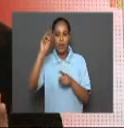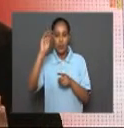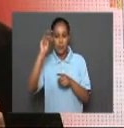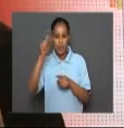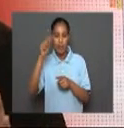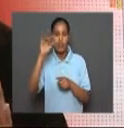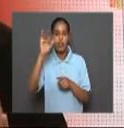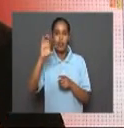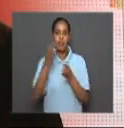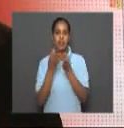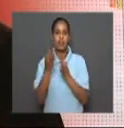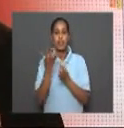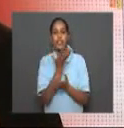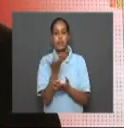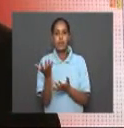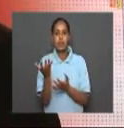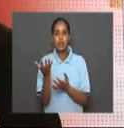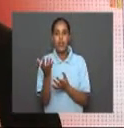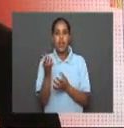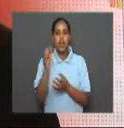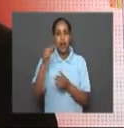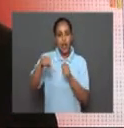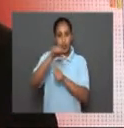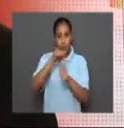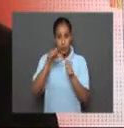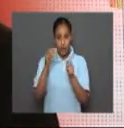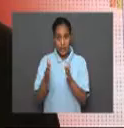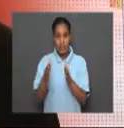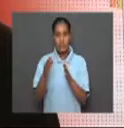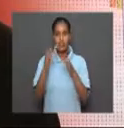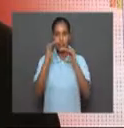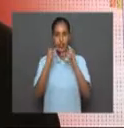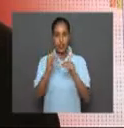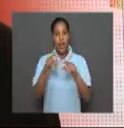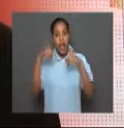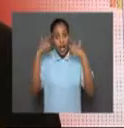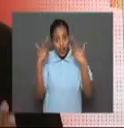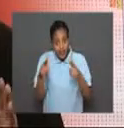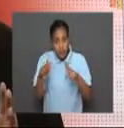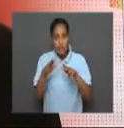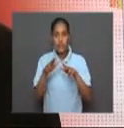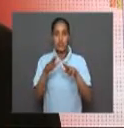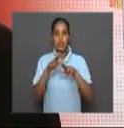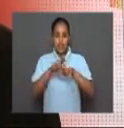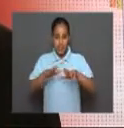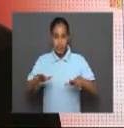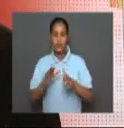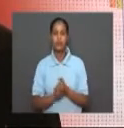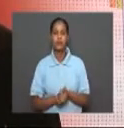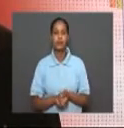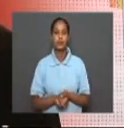refers to when a substance's atomic structure is unexpectedly